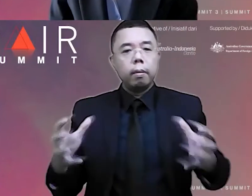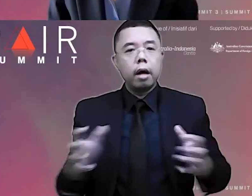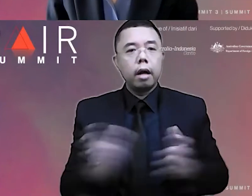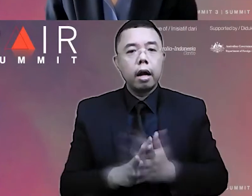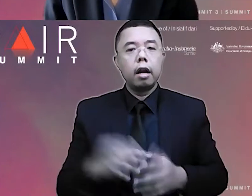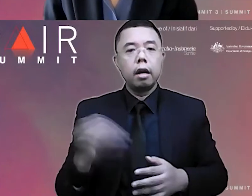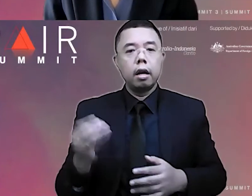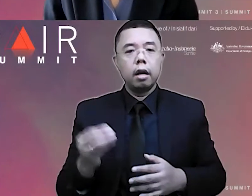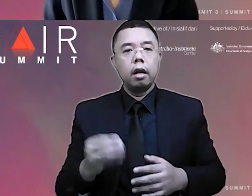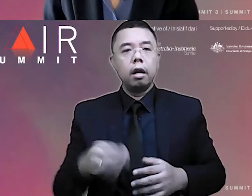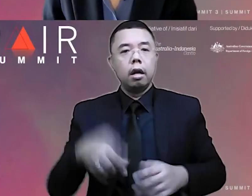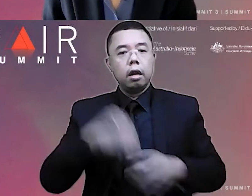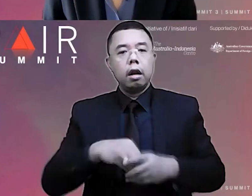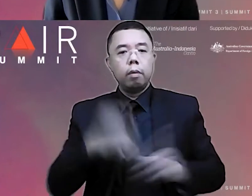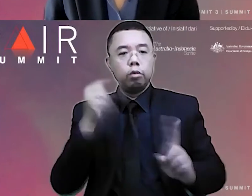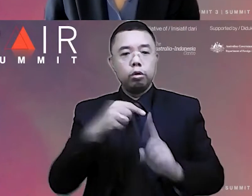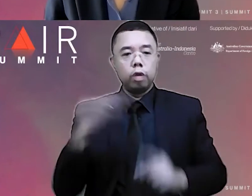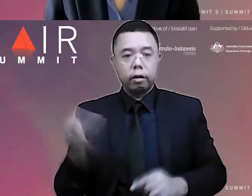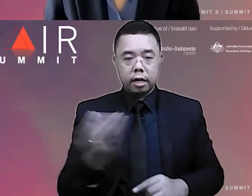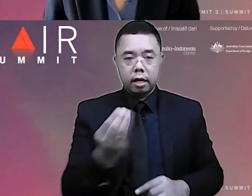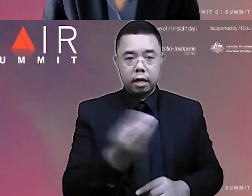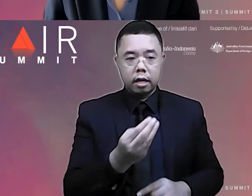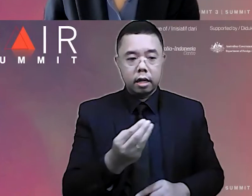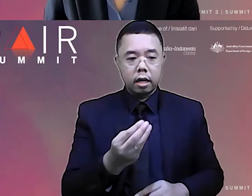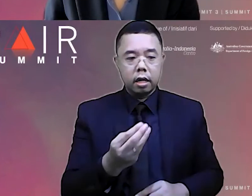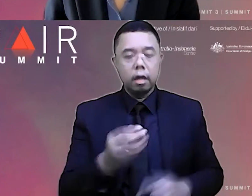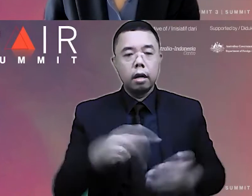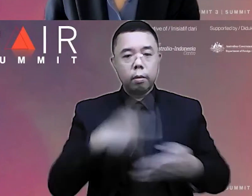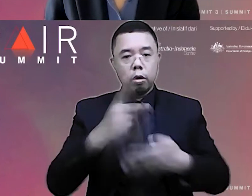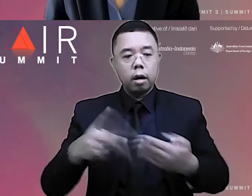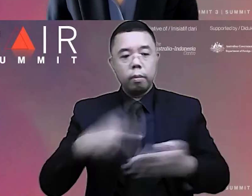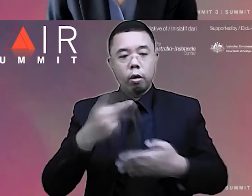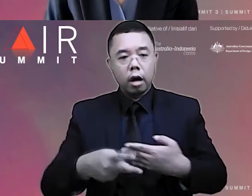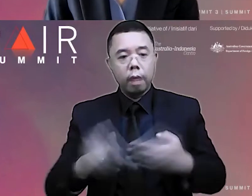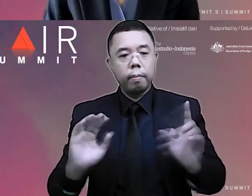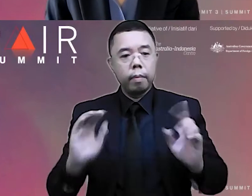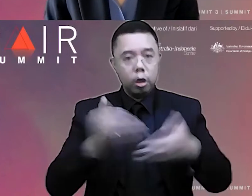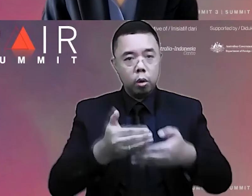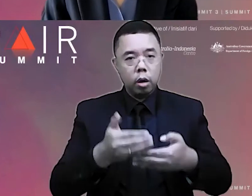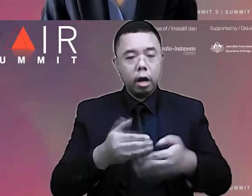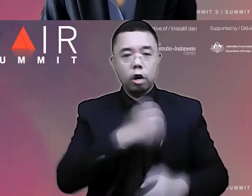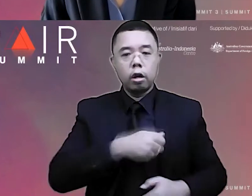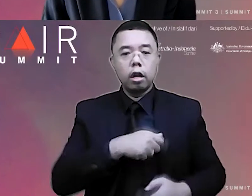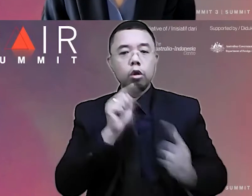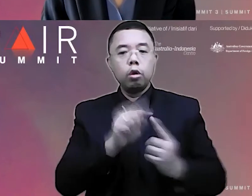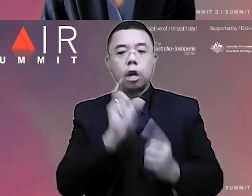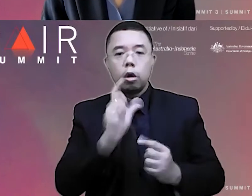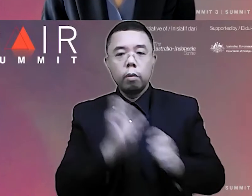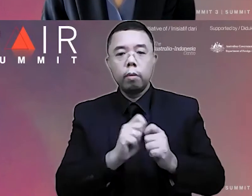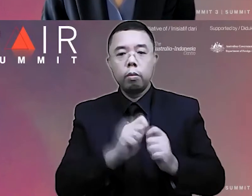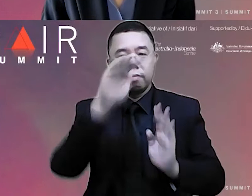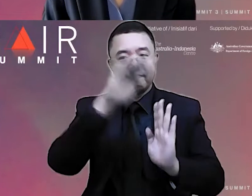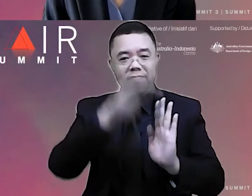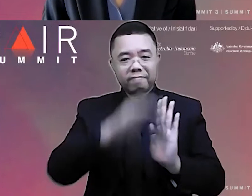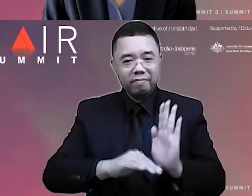And the social protection program aims to reduce unemployment and poverty. As we know from the study by Yayan,